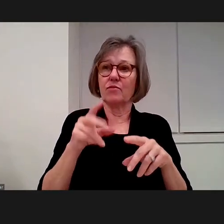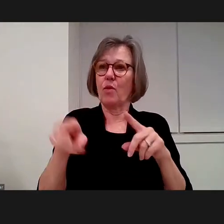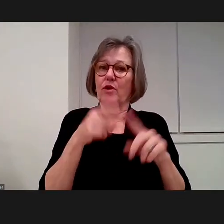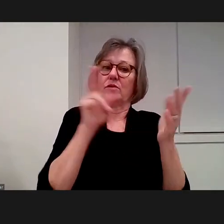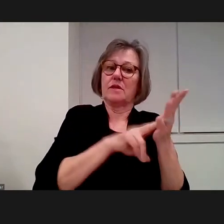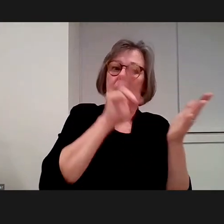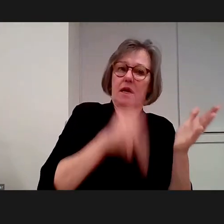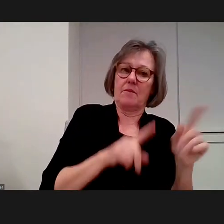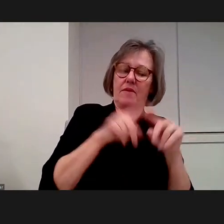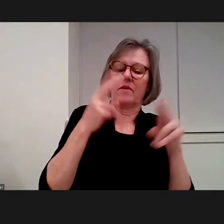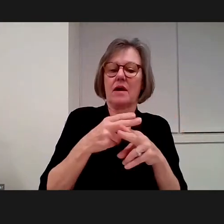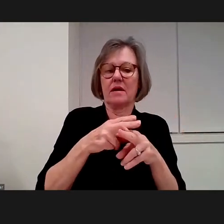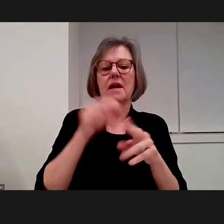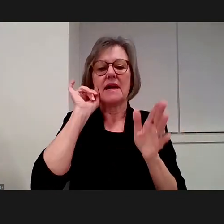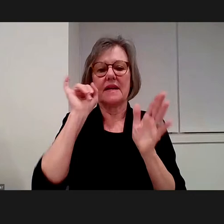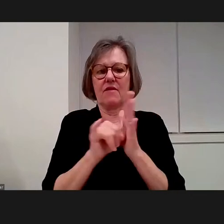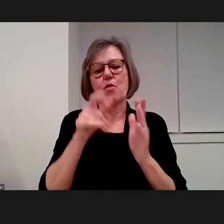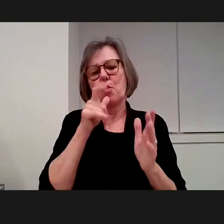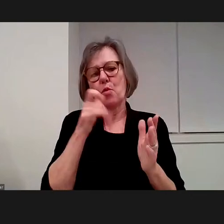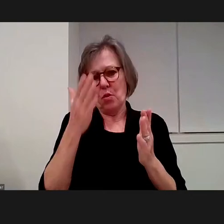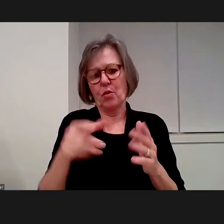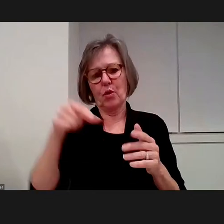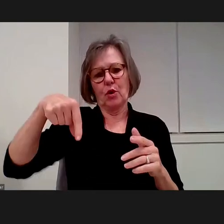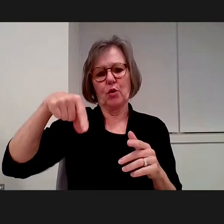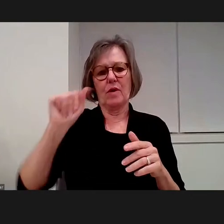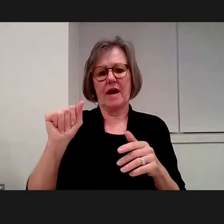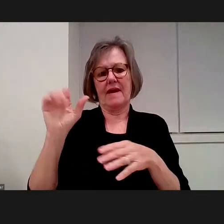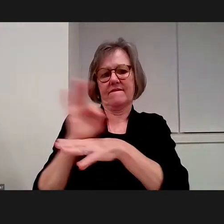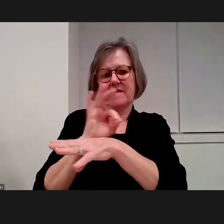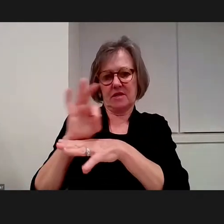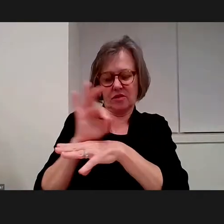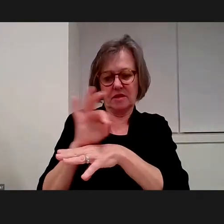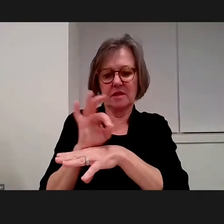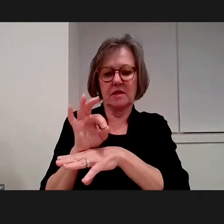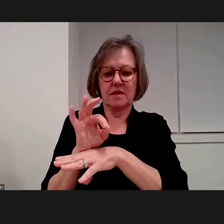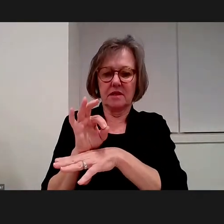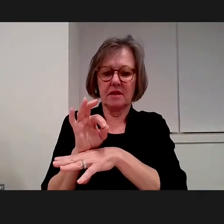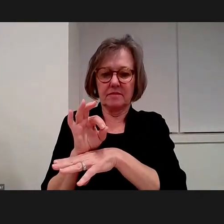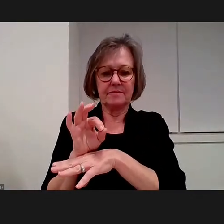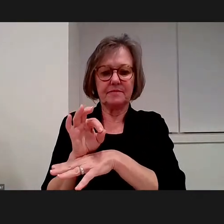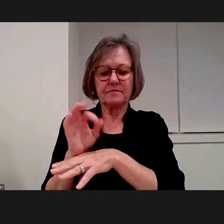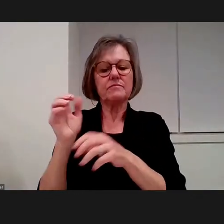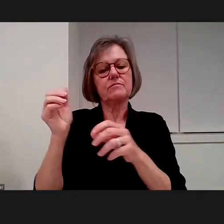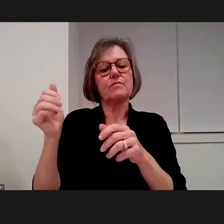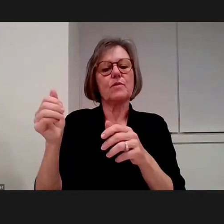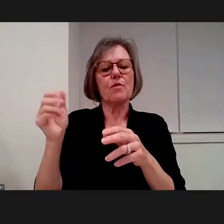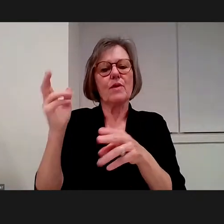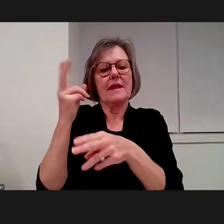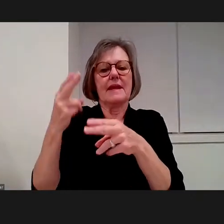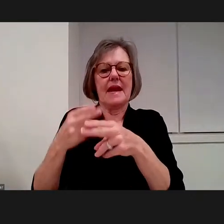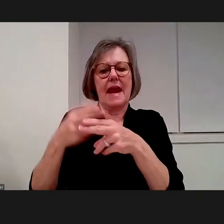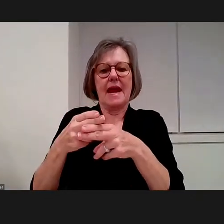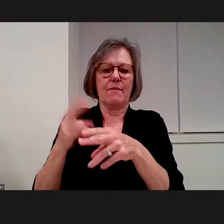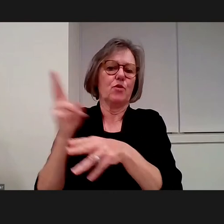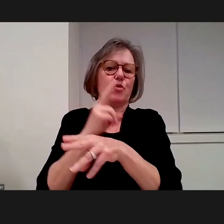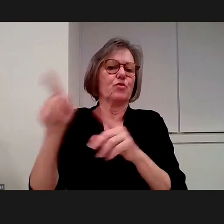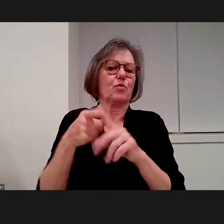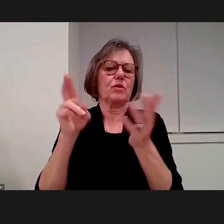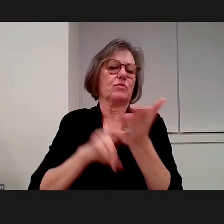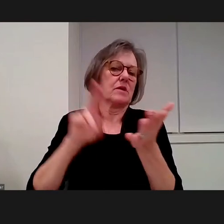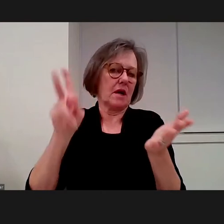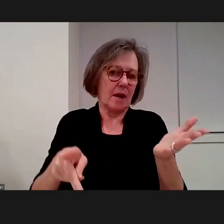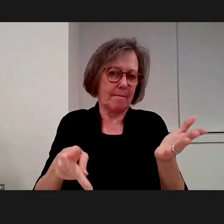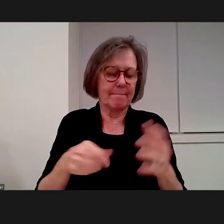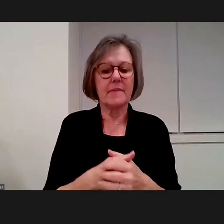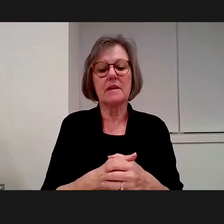speak, please identify yourself in the Q&A function with the name you used when you signed up.